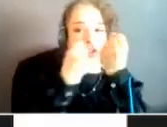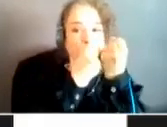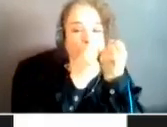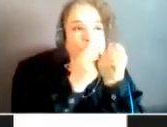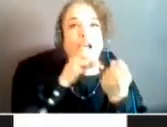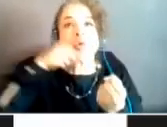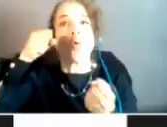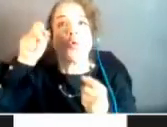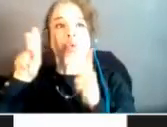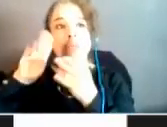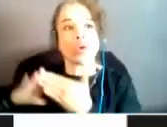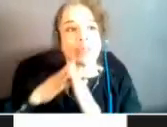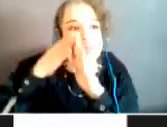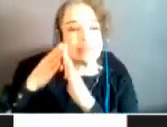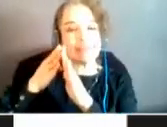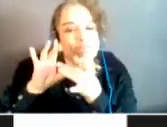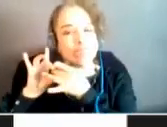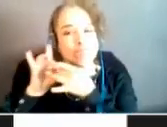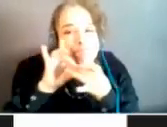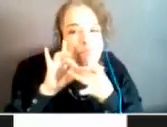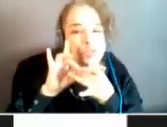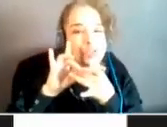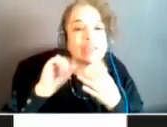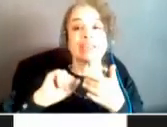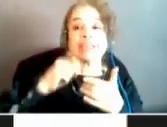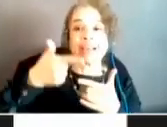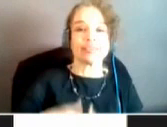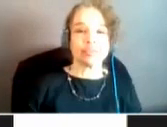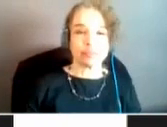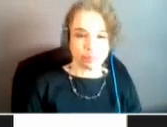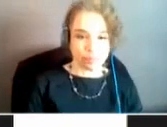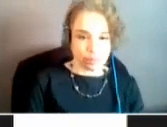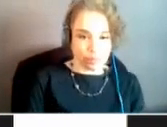in the community stay connected. Next slide.